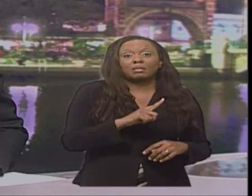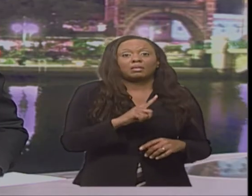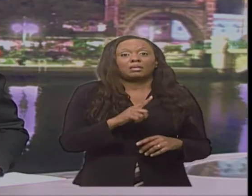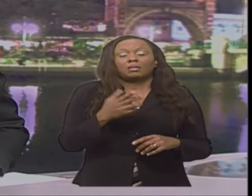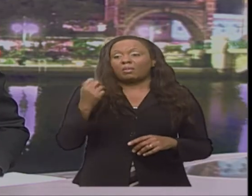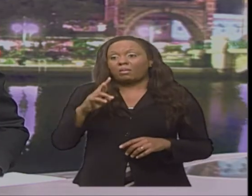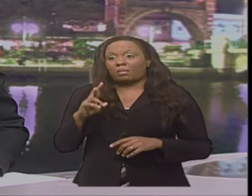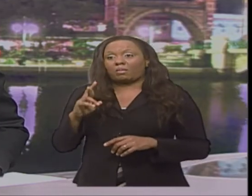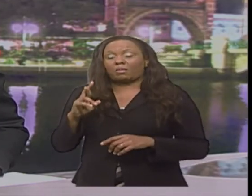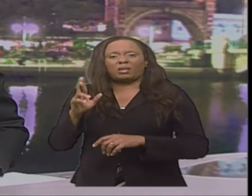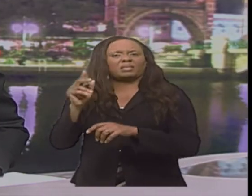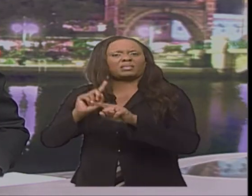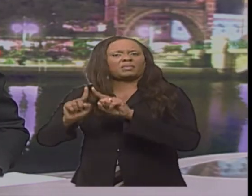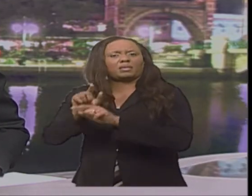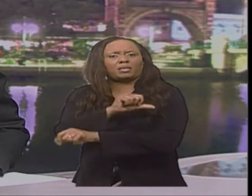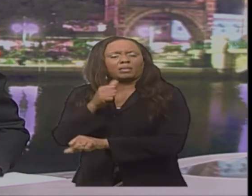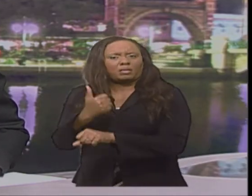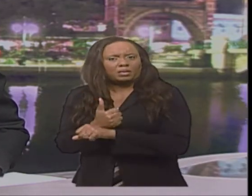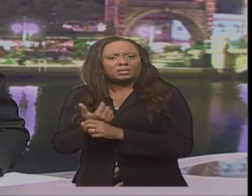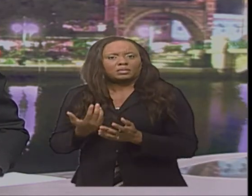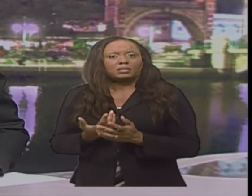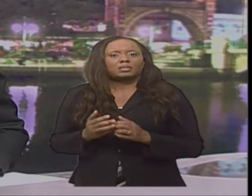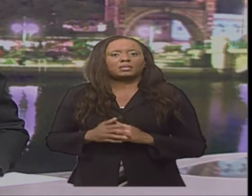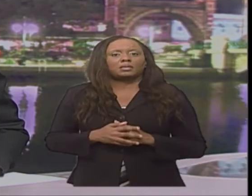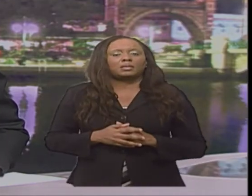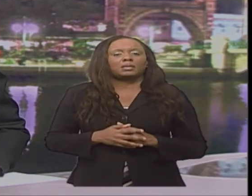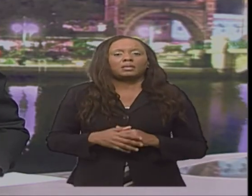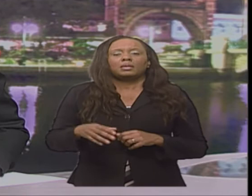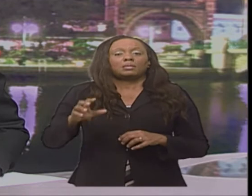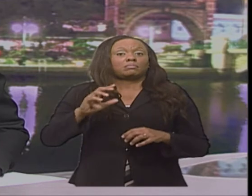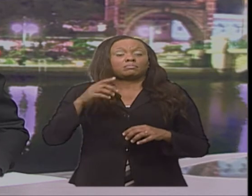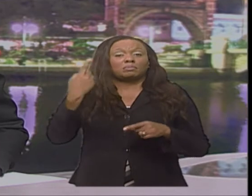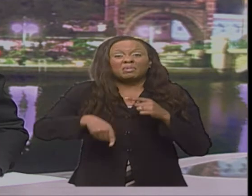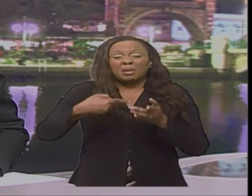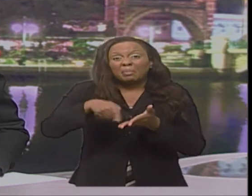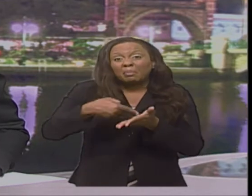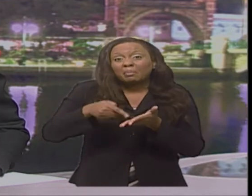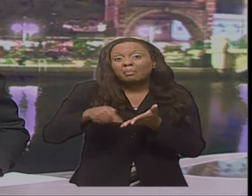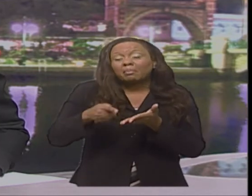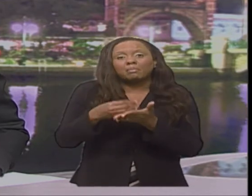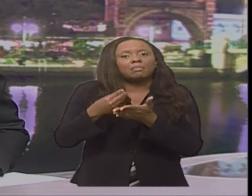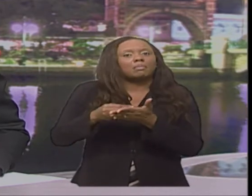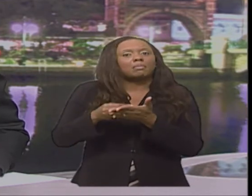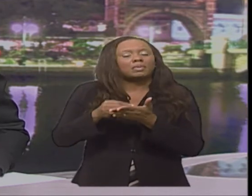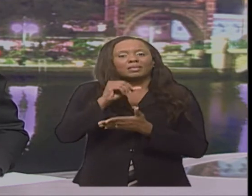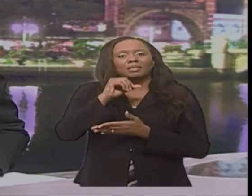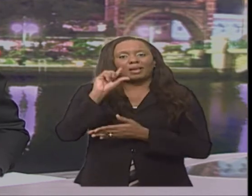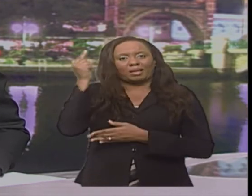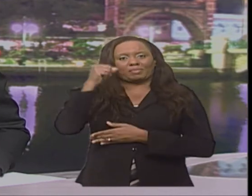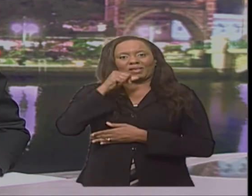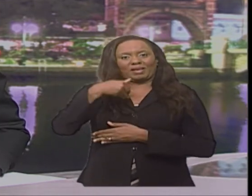is at fault. He says the Accountant General also cannot pay out what he does not have. Despite the challenges, he says they have to find a way to break the